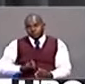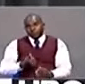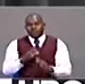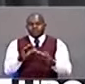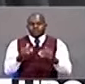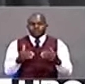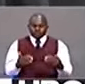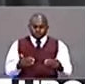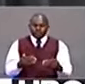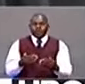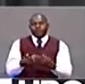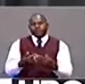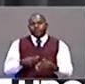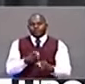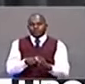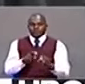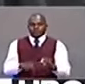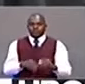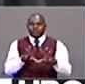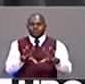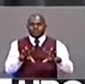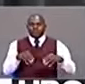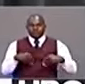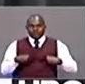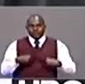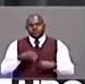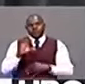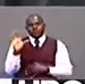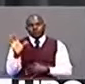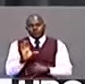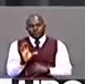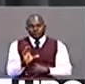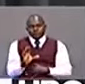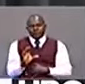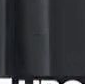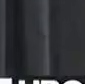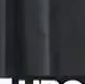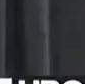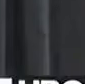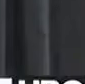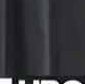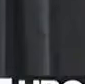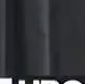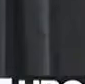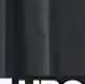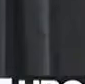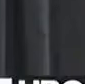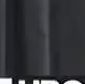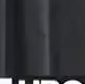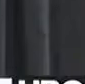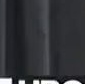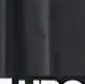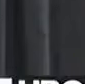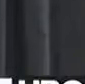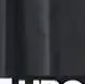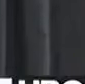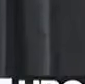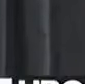want, before I sit down, to applaud the Committee on Finance, but also specifically the